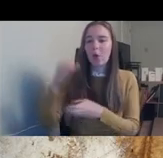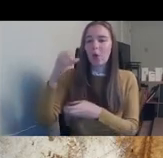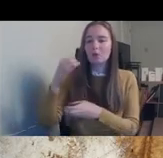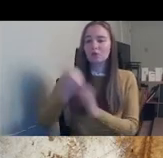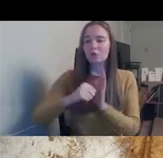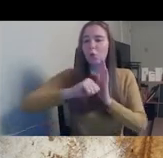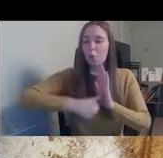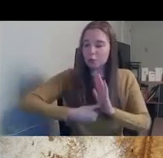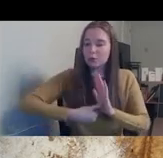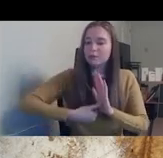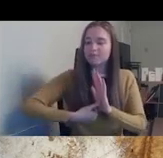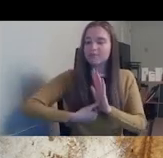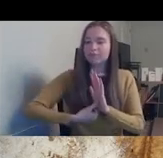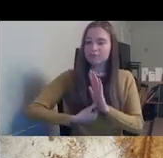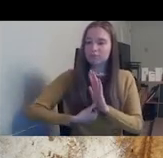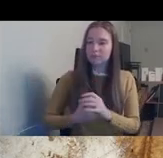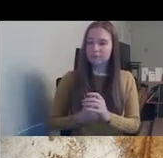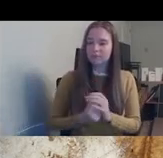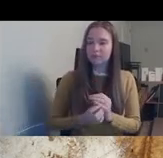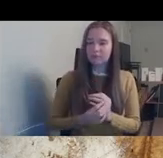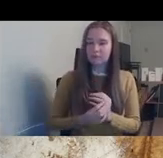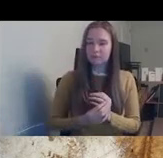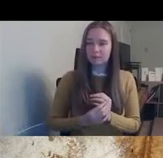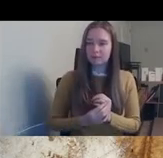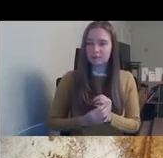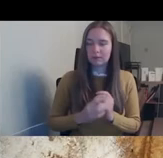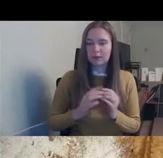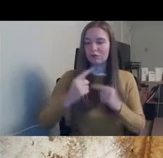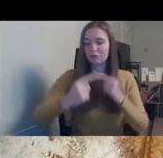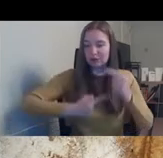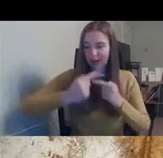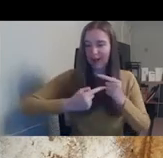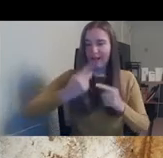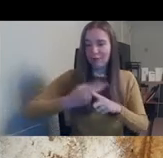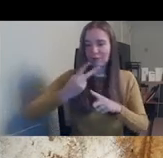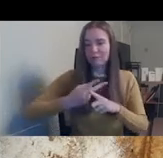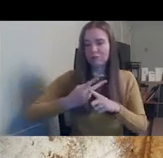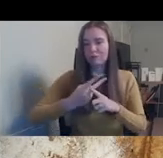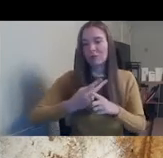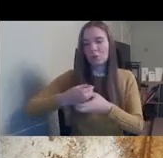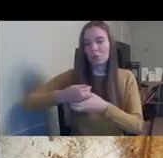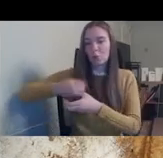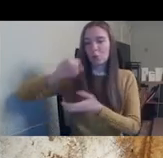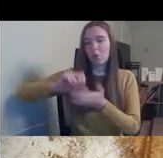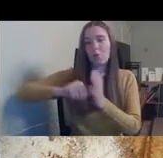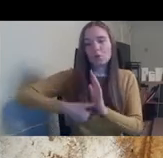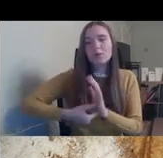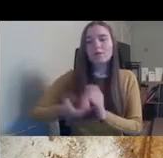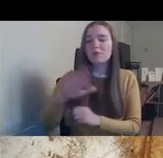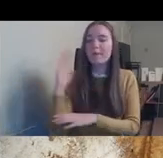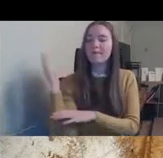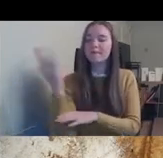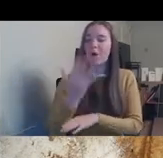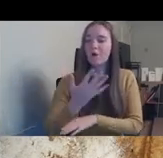It was recycled blue laminated wood, which we got from a forest in Finland.